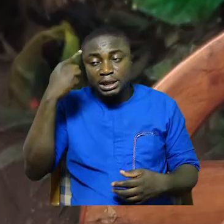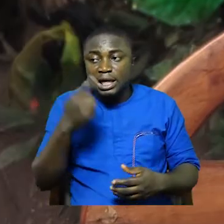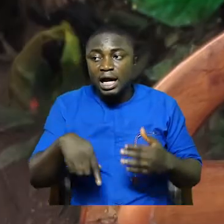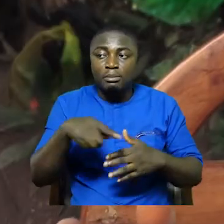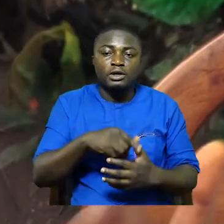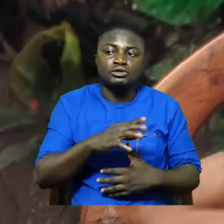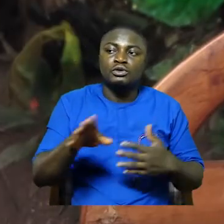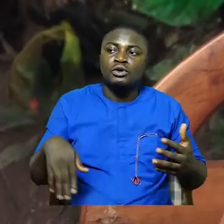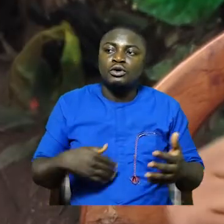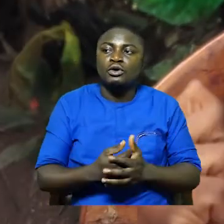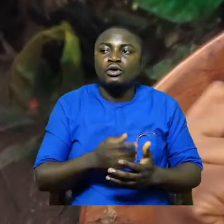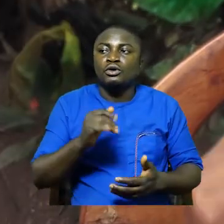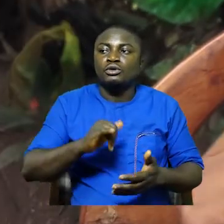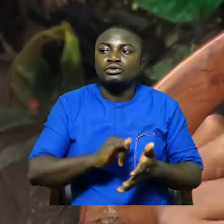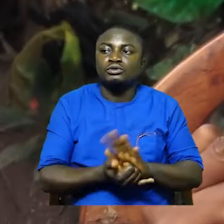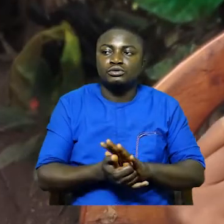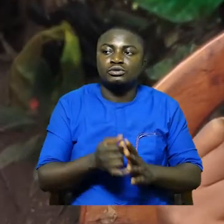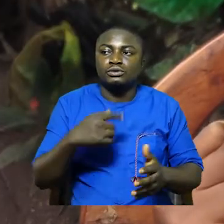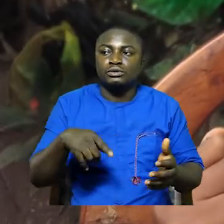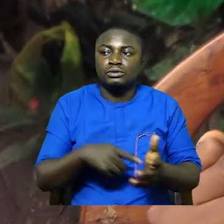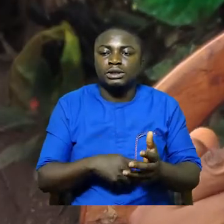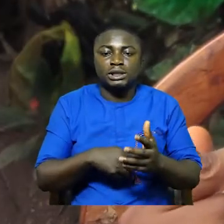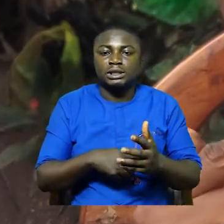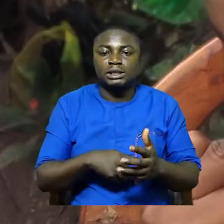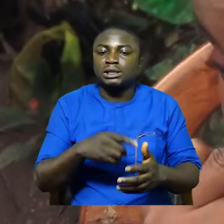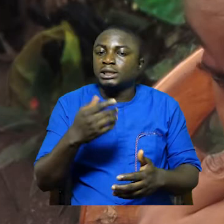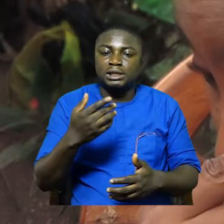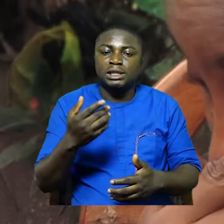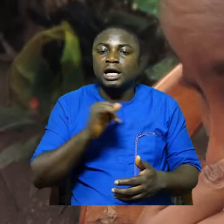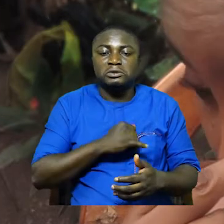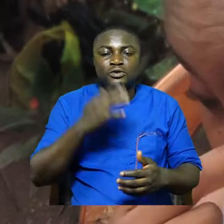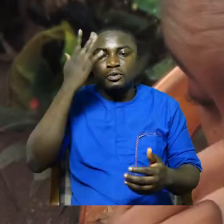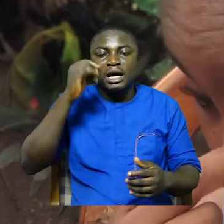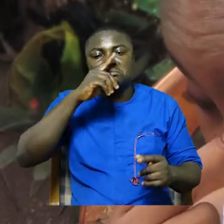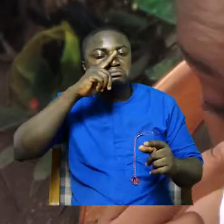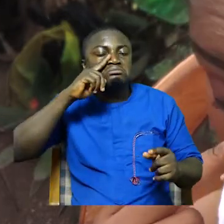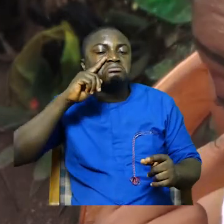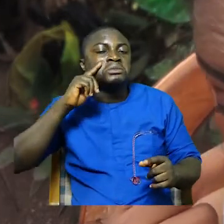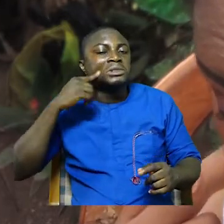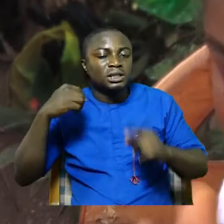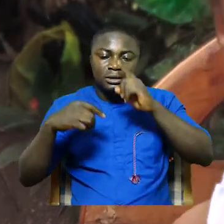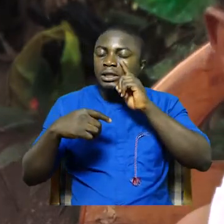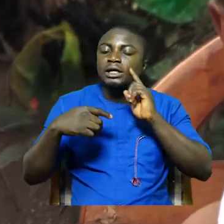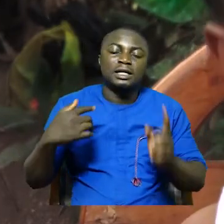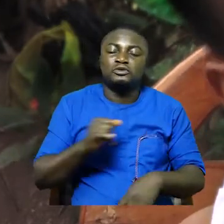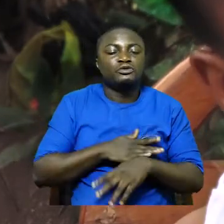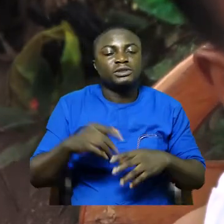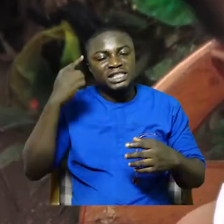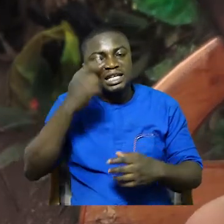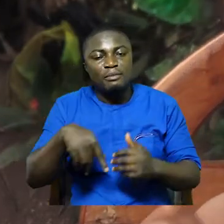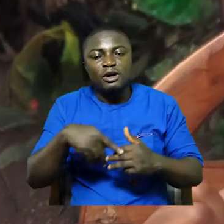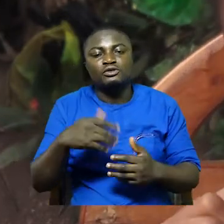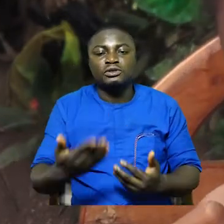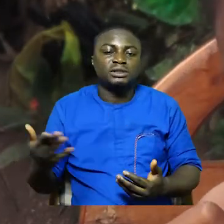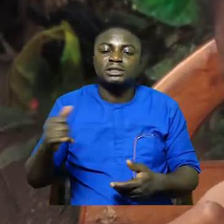just don't want to think about all those. I don't know why tears are coming out. I don't want to think about all those things that